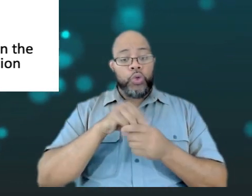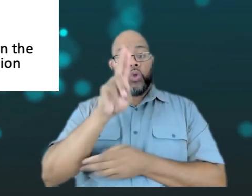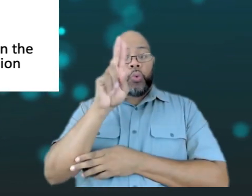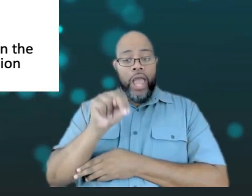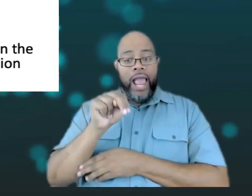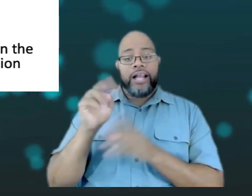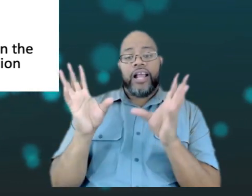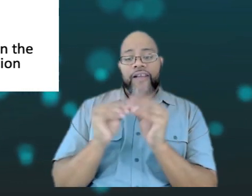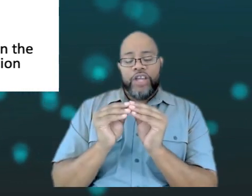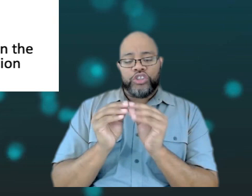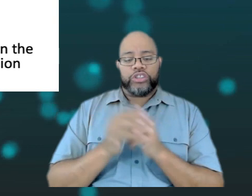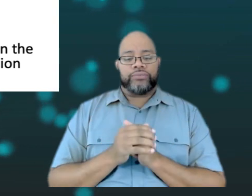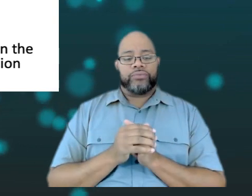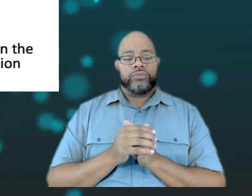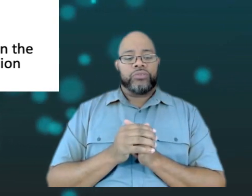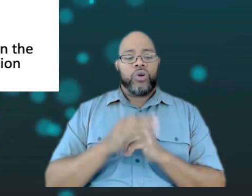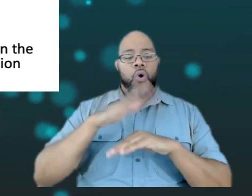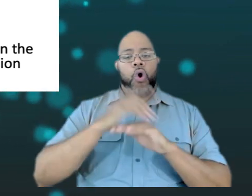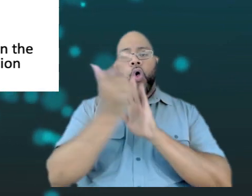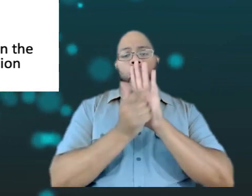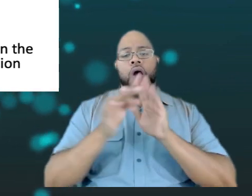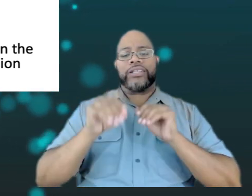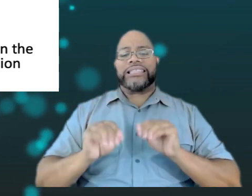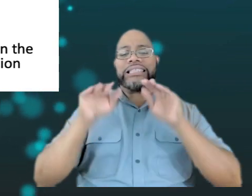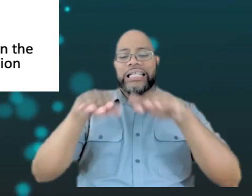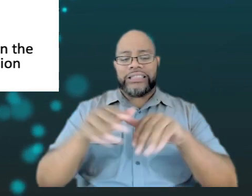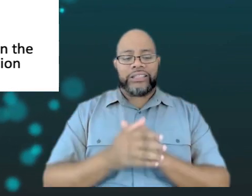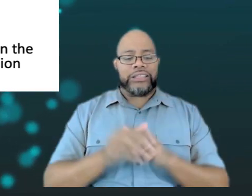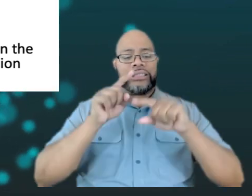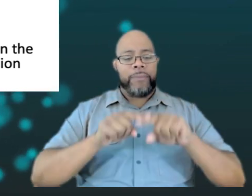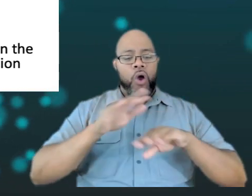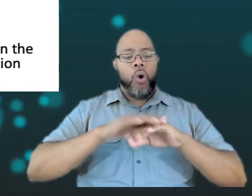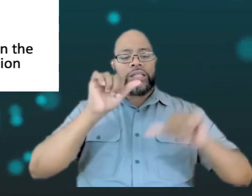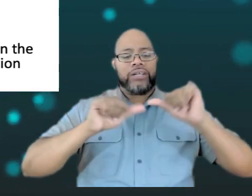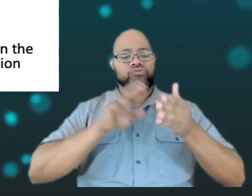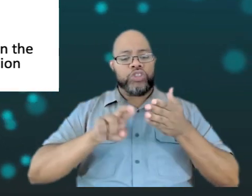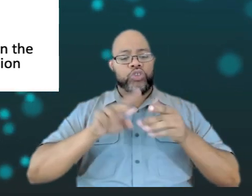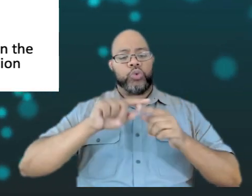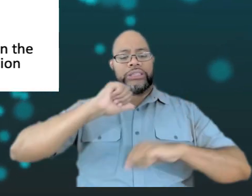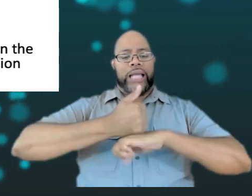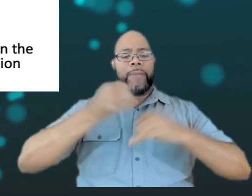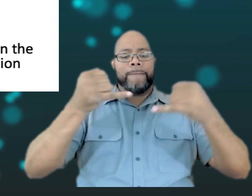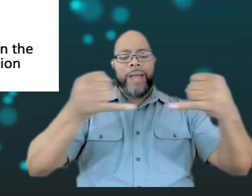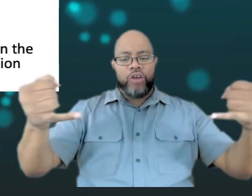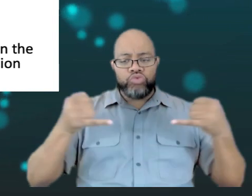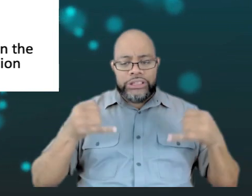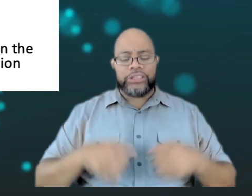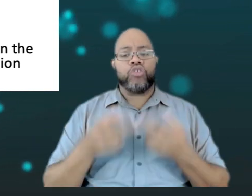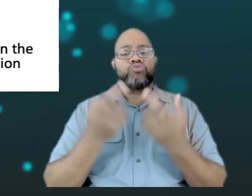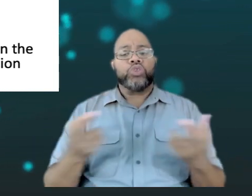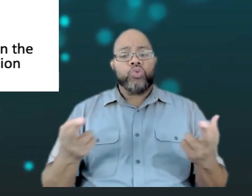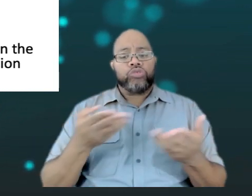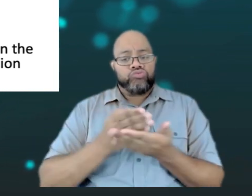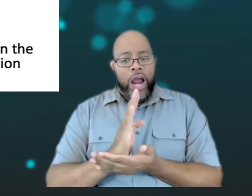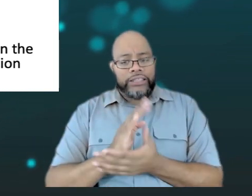United Nations Convention on the Law of the Seas, rely on scientific research to establish boundaries,